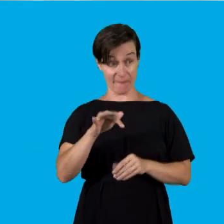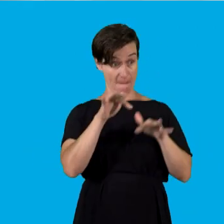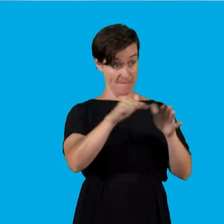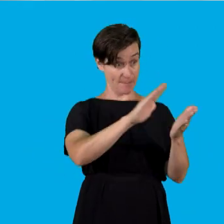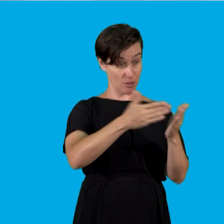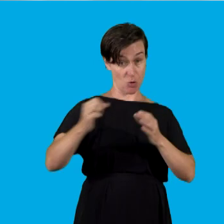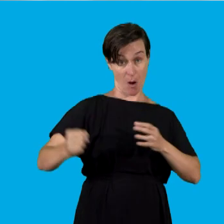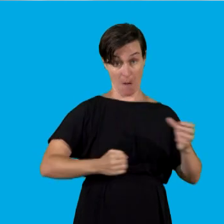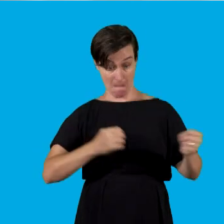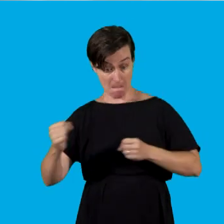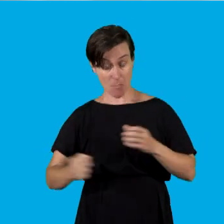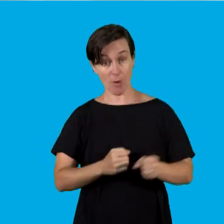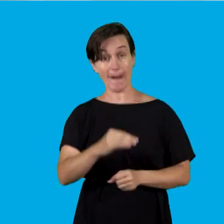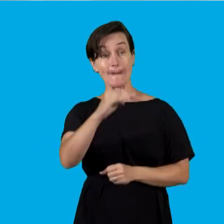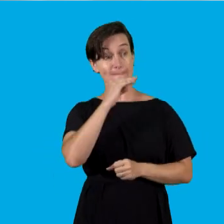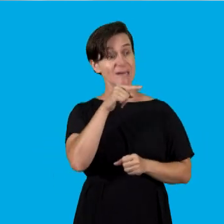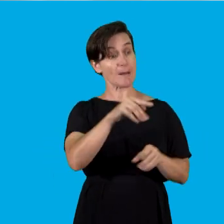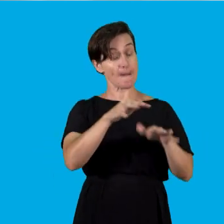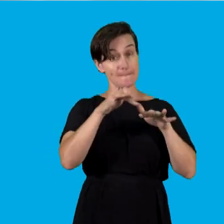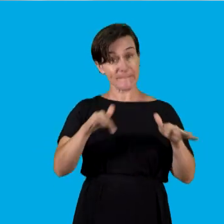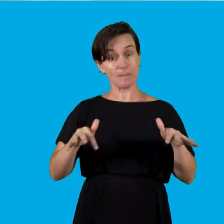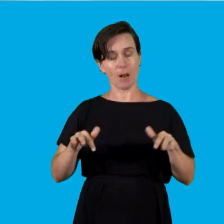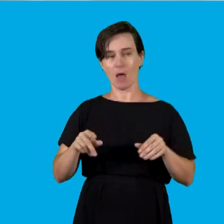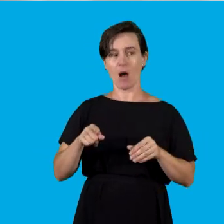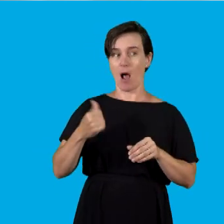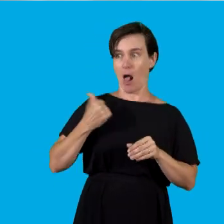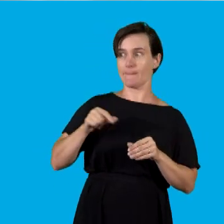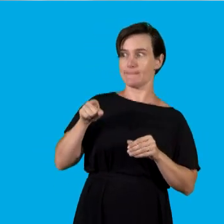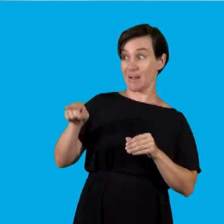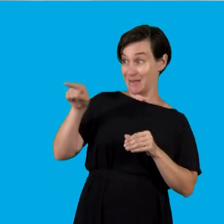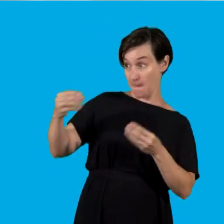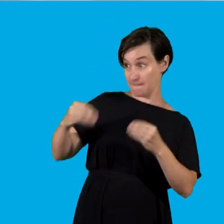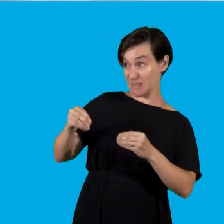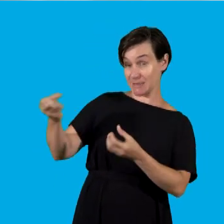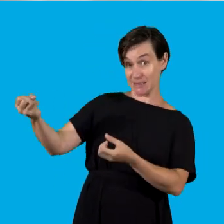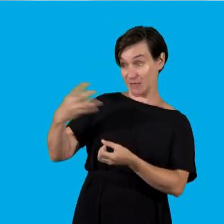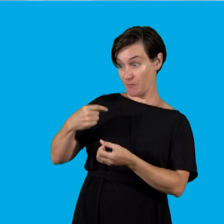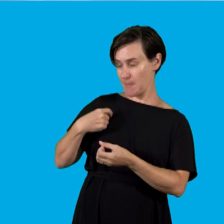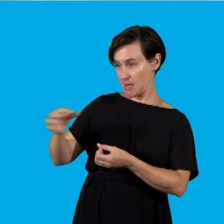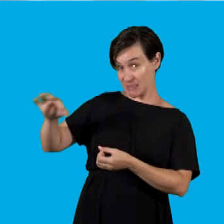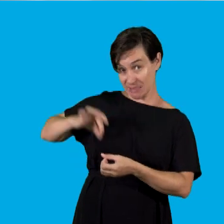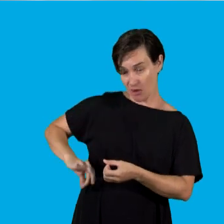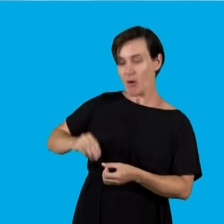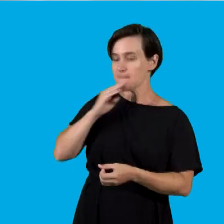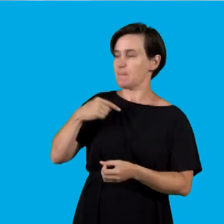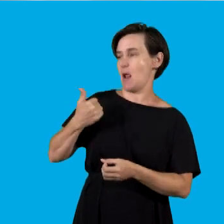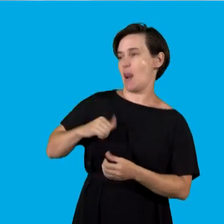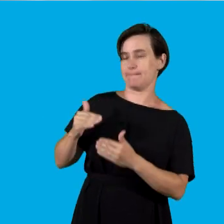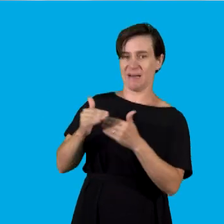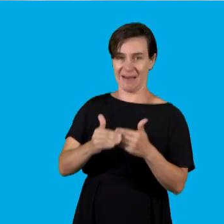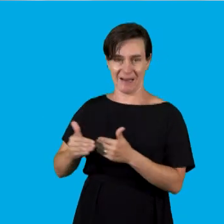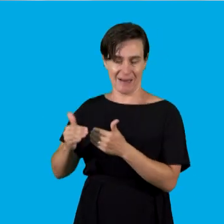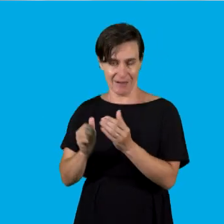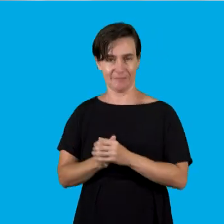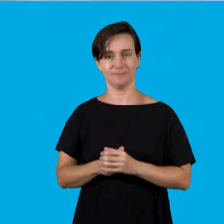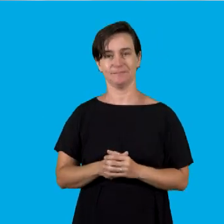the community, those people are going to do what? They are going to protect your business because they would be knowing that that's where they get